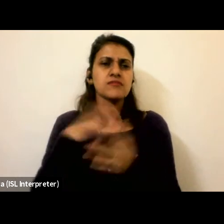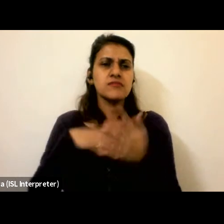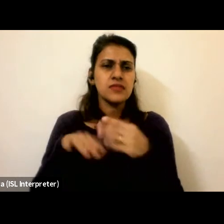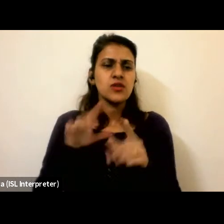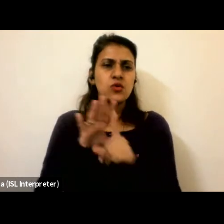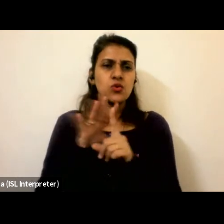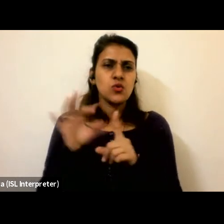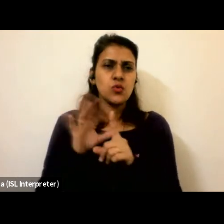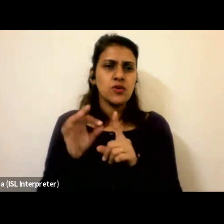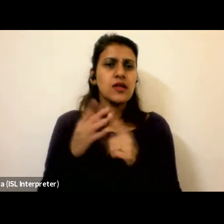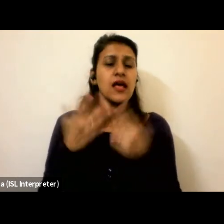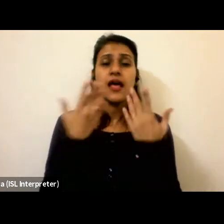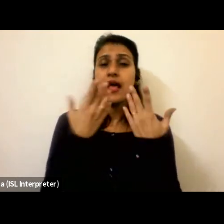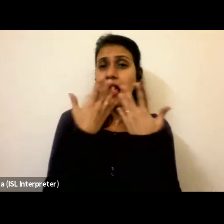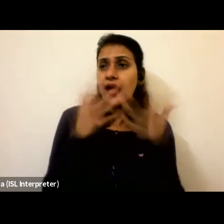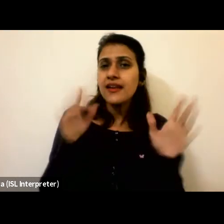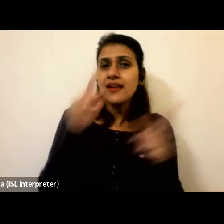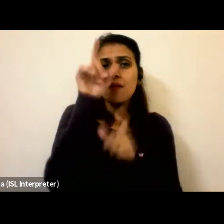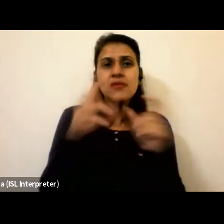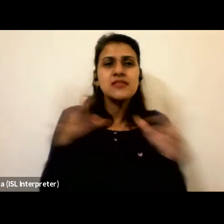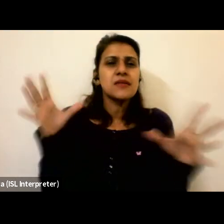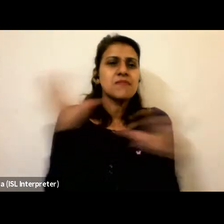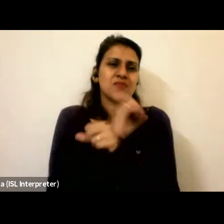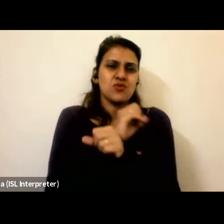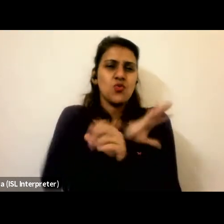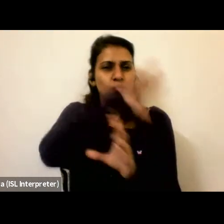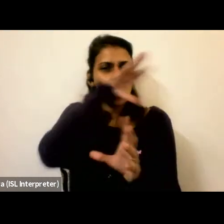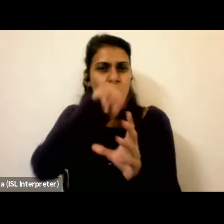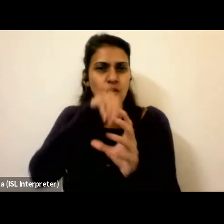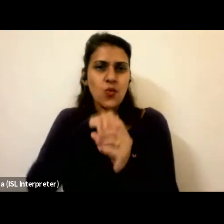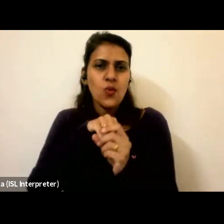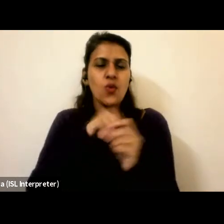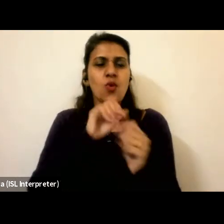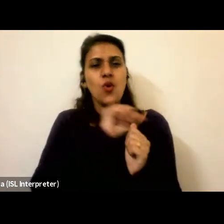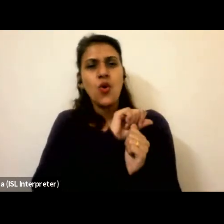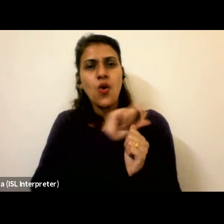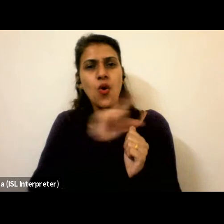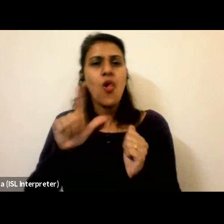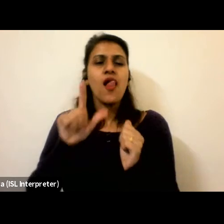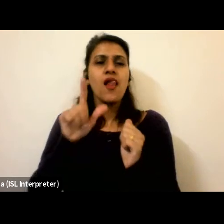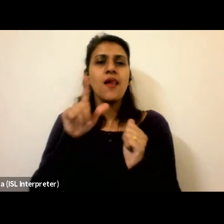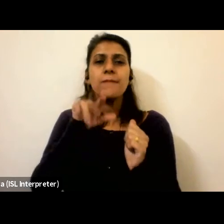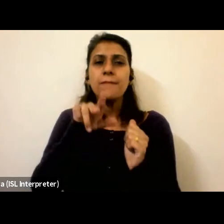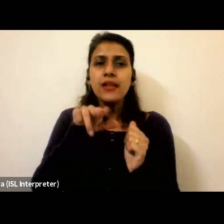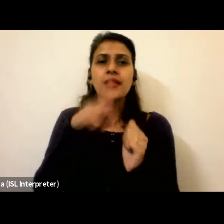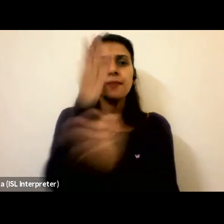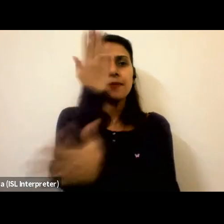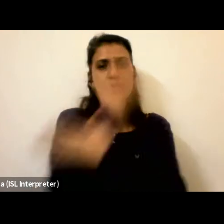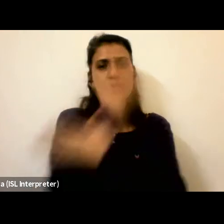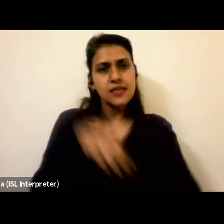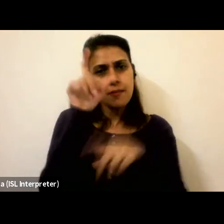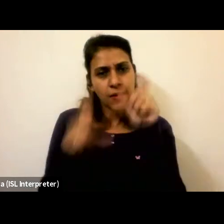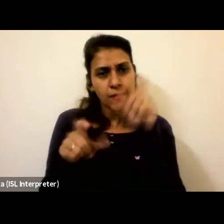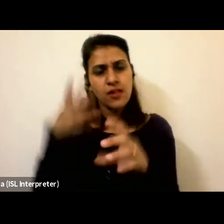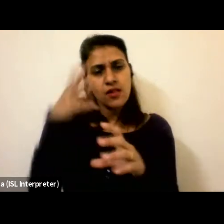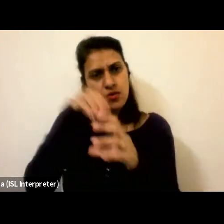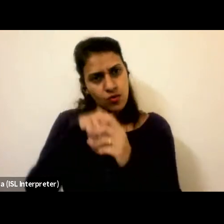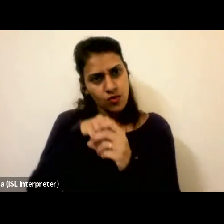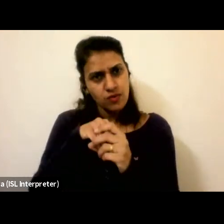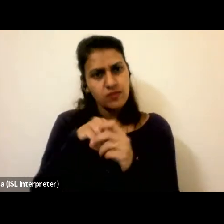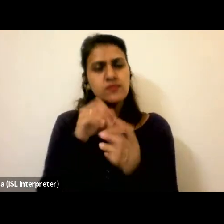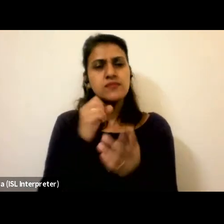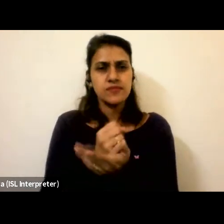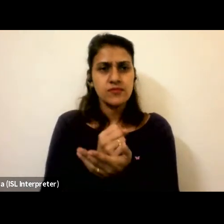no one is left behind. And that includes people with disabilities, the older people, and